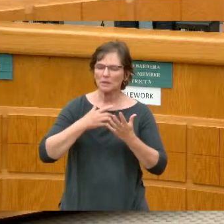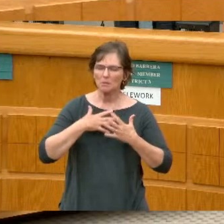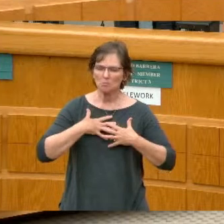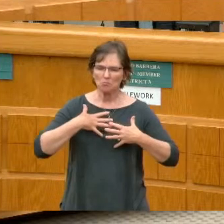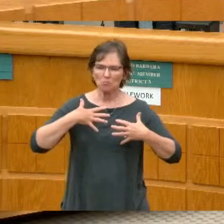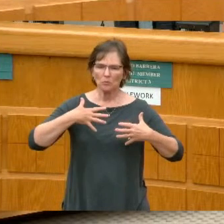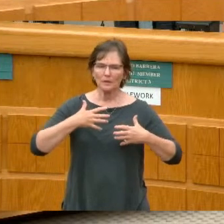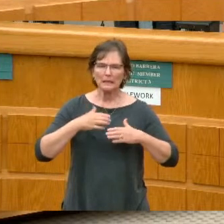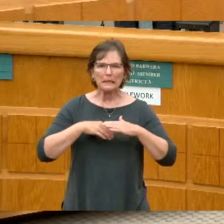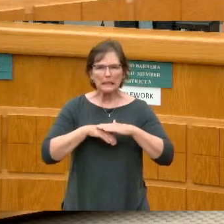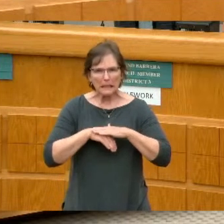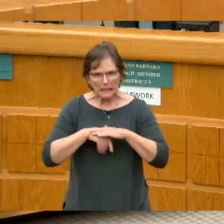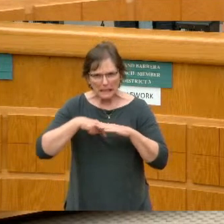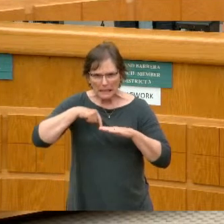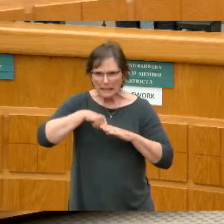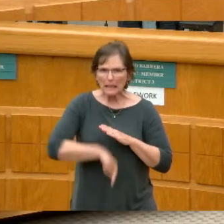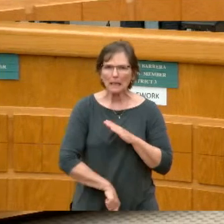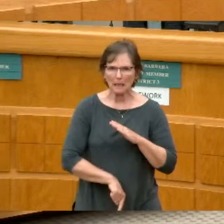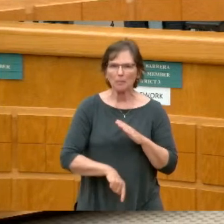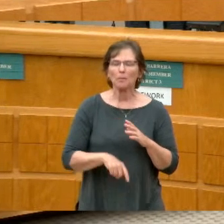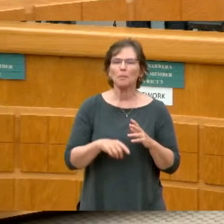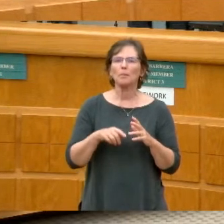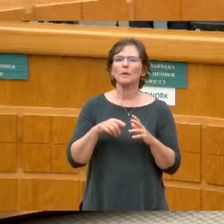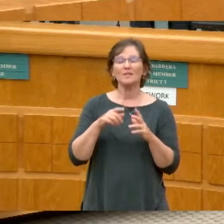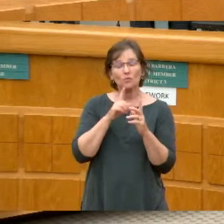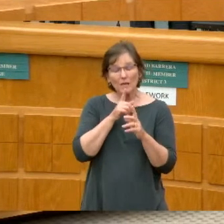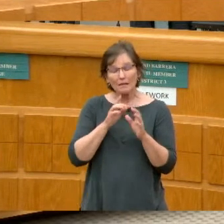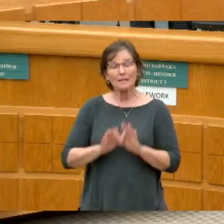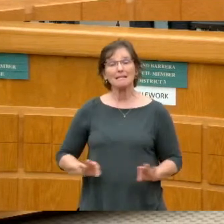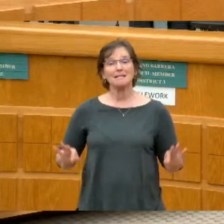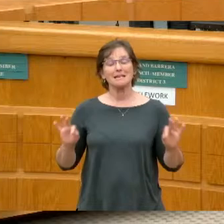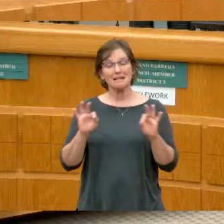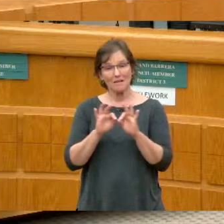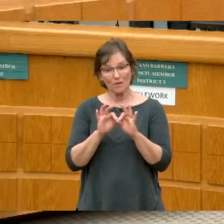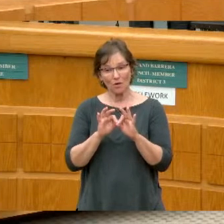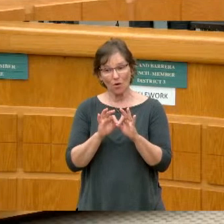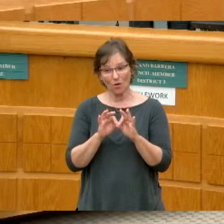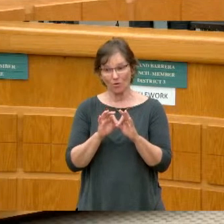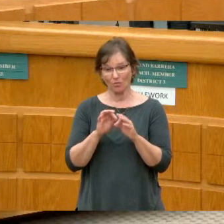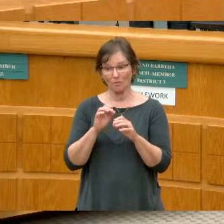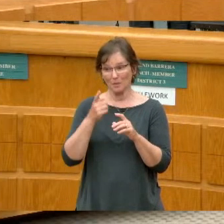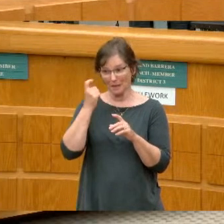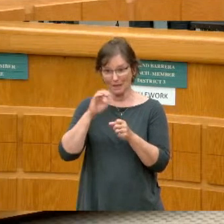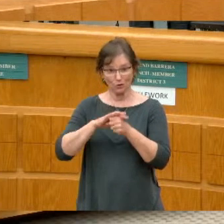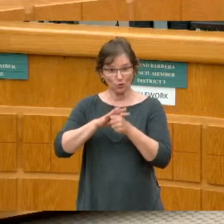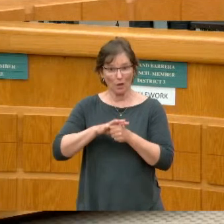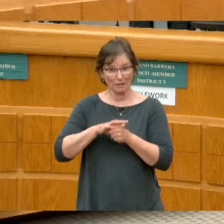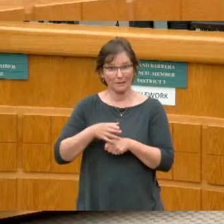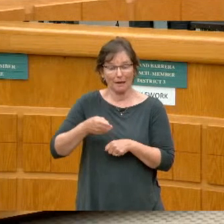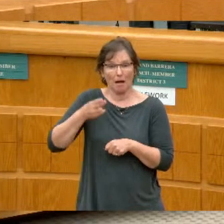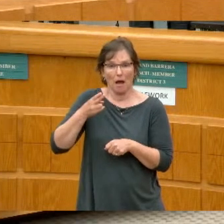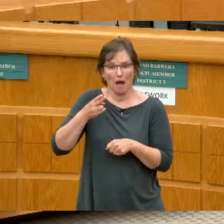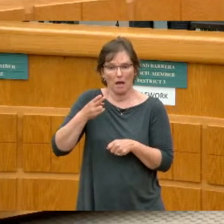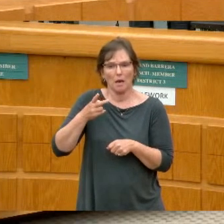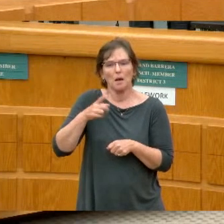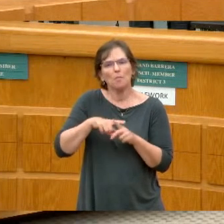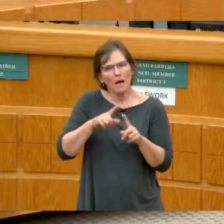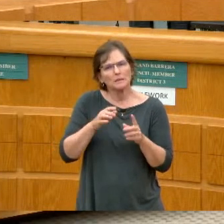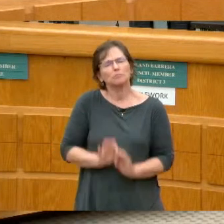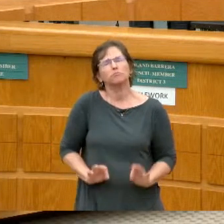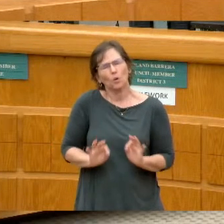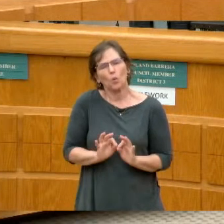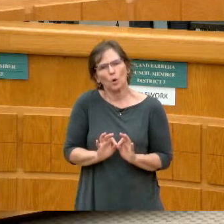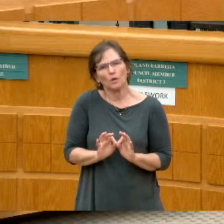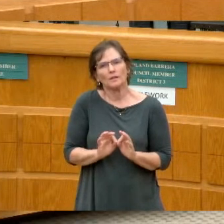but so it's nothing really new about it. But just taking deep breaths during the day. I run